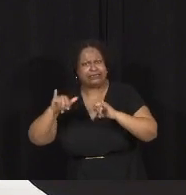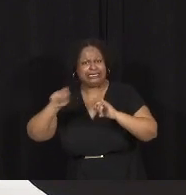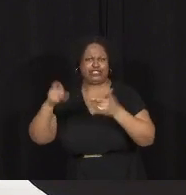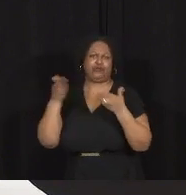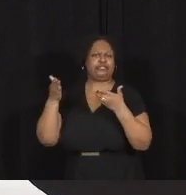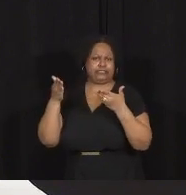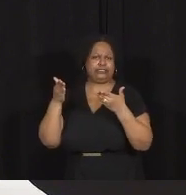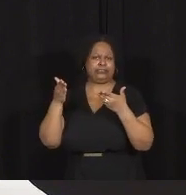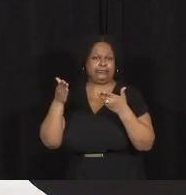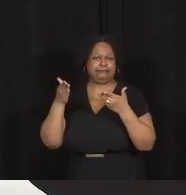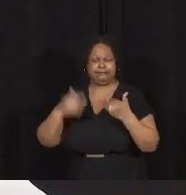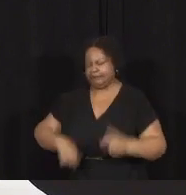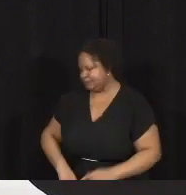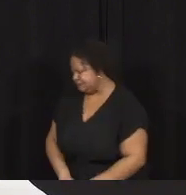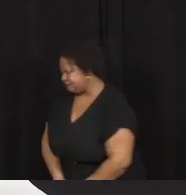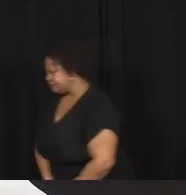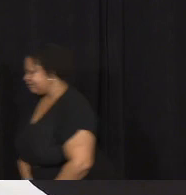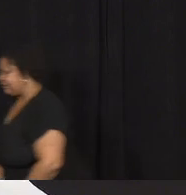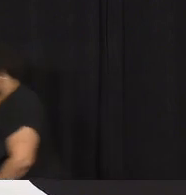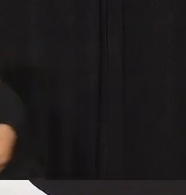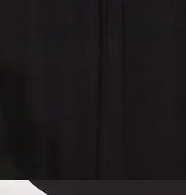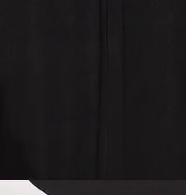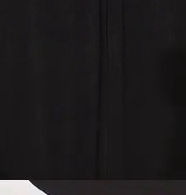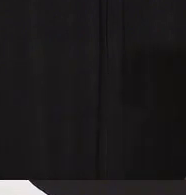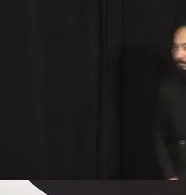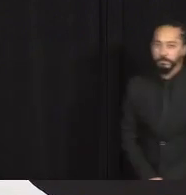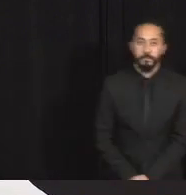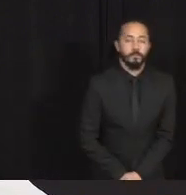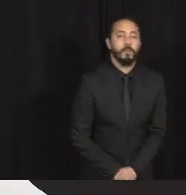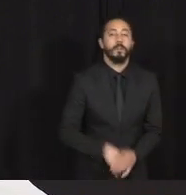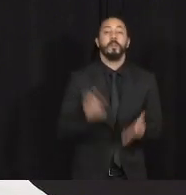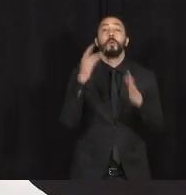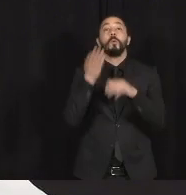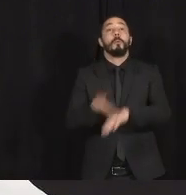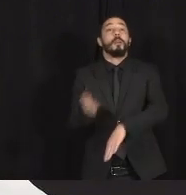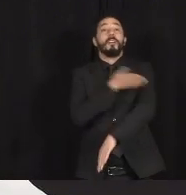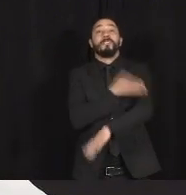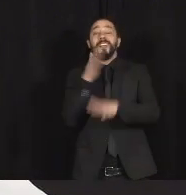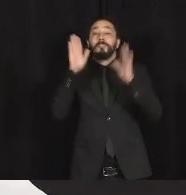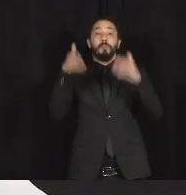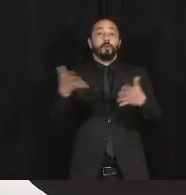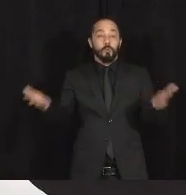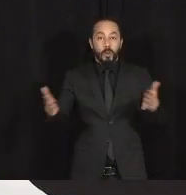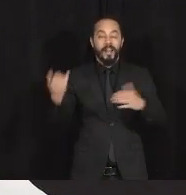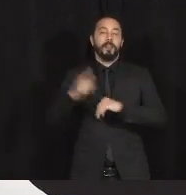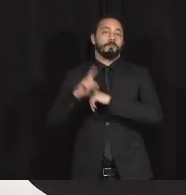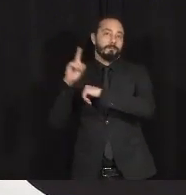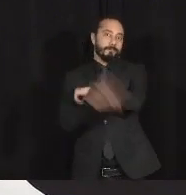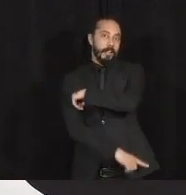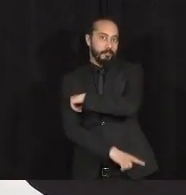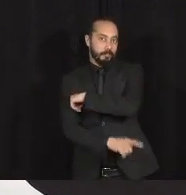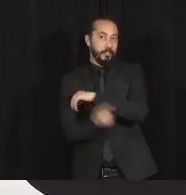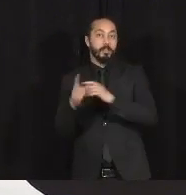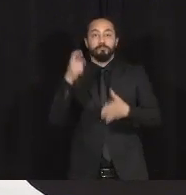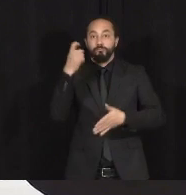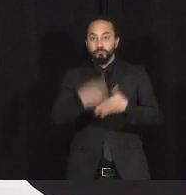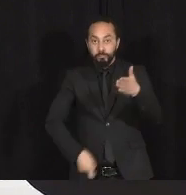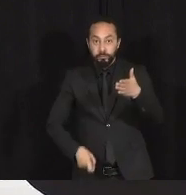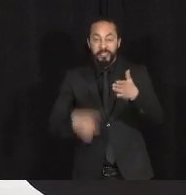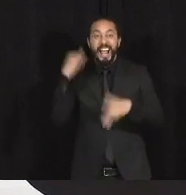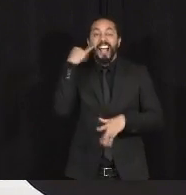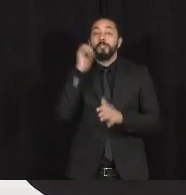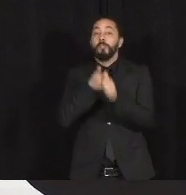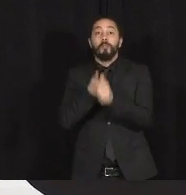enforcement and fines for non-compliance. Physical distancing guidelines will be further